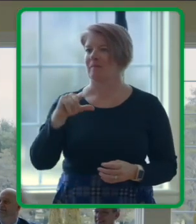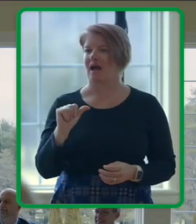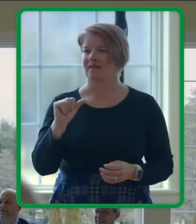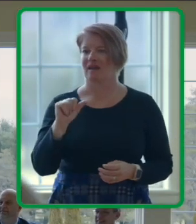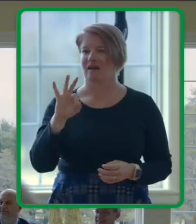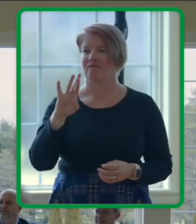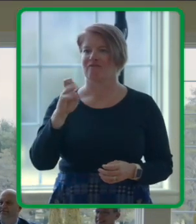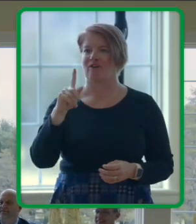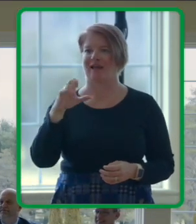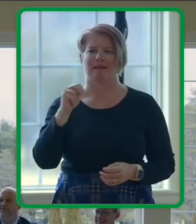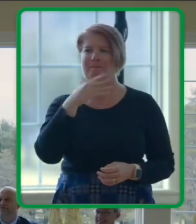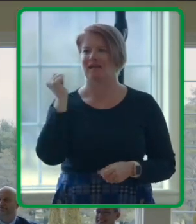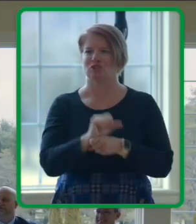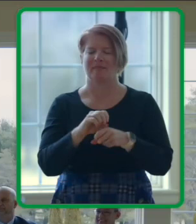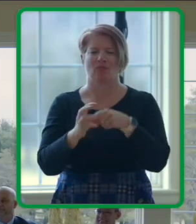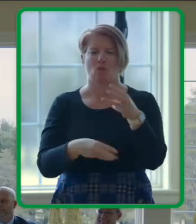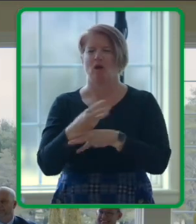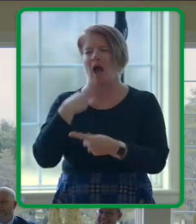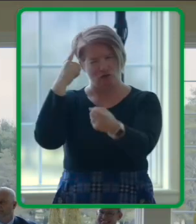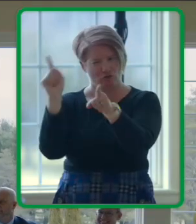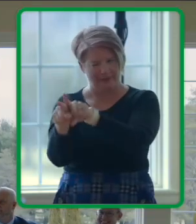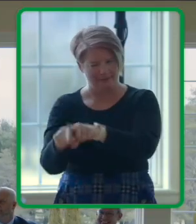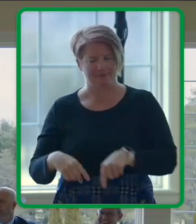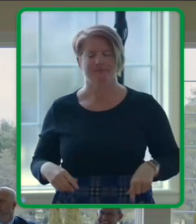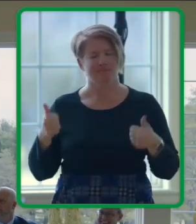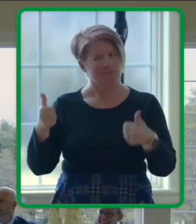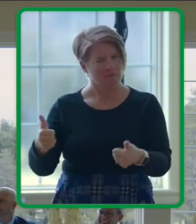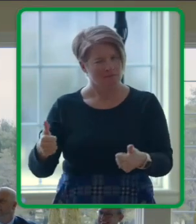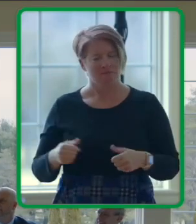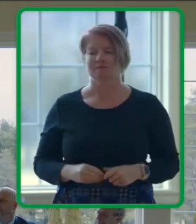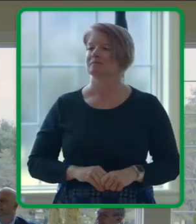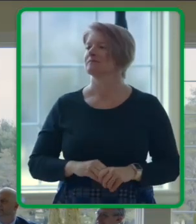has the best job in the world. I agree with you, Mila. Great job.